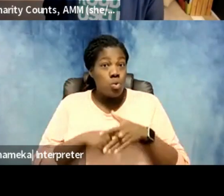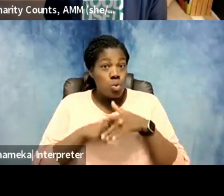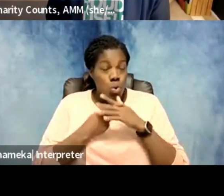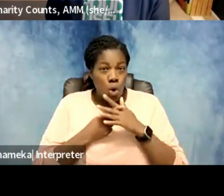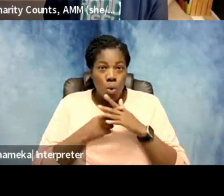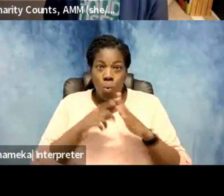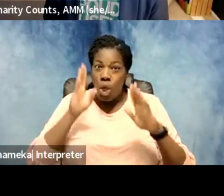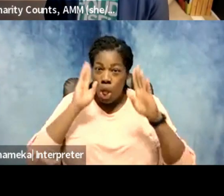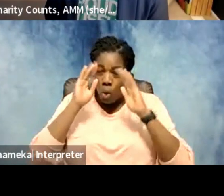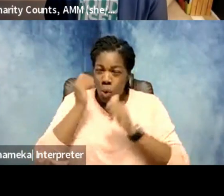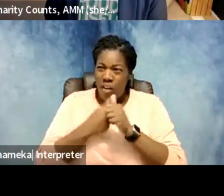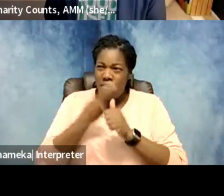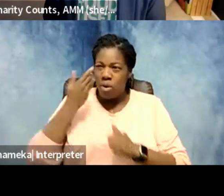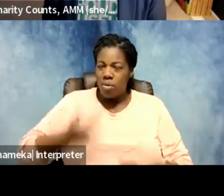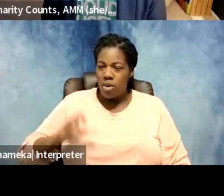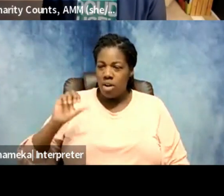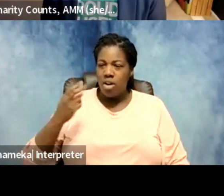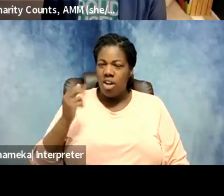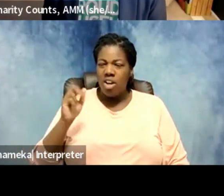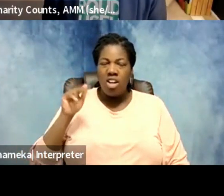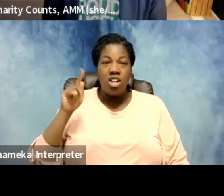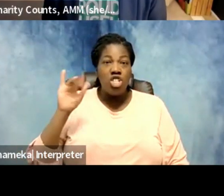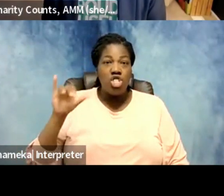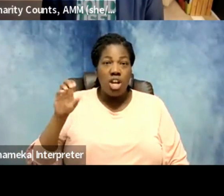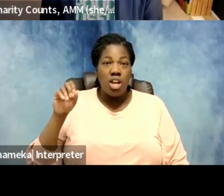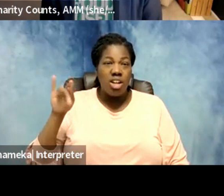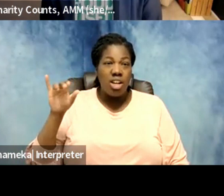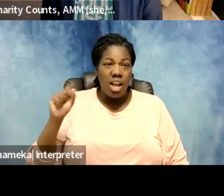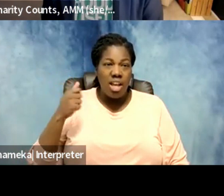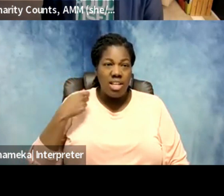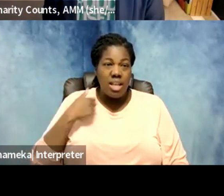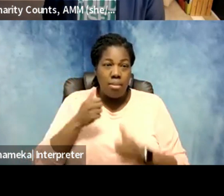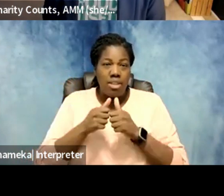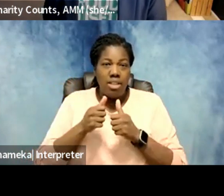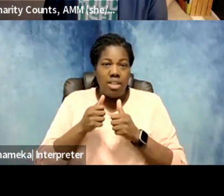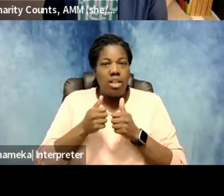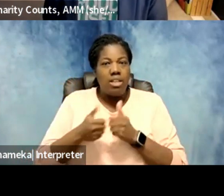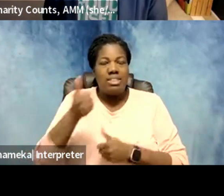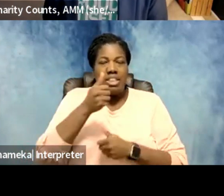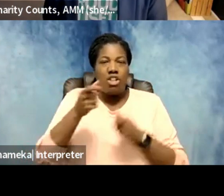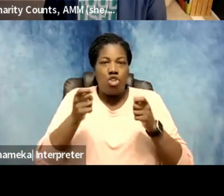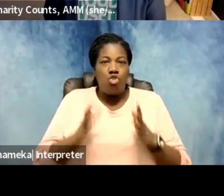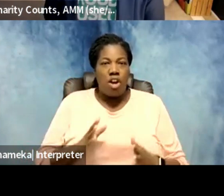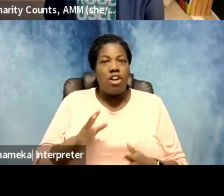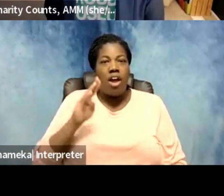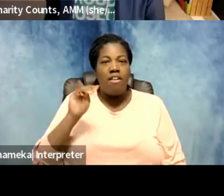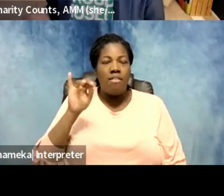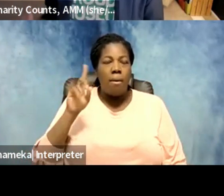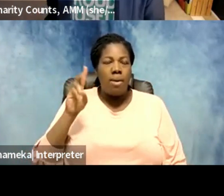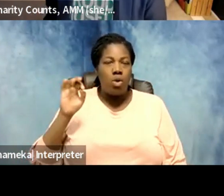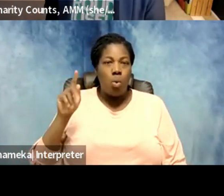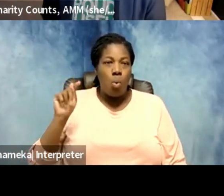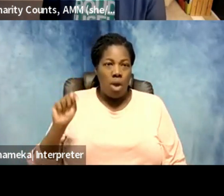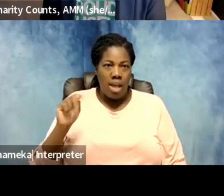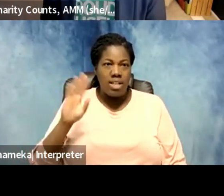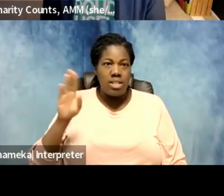Hello, everybody. My name is Charity Counts. I'm the Executive Director of the Association of Midwest Museums. Welcome to our very